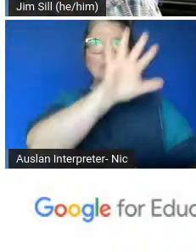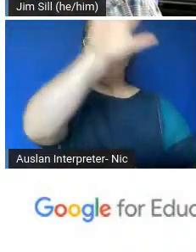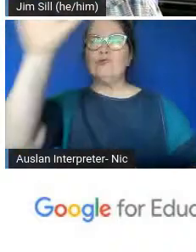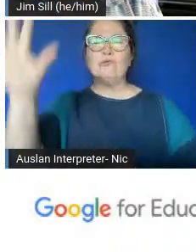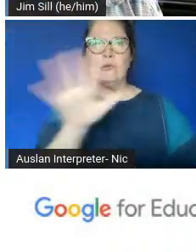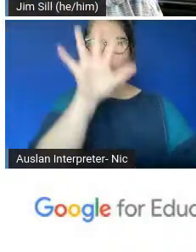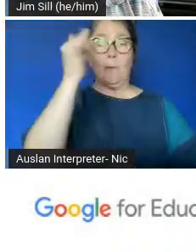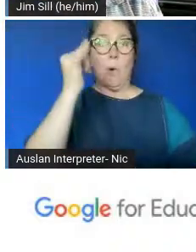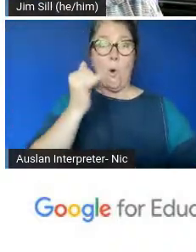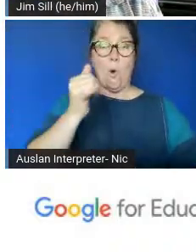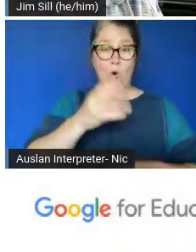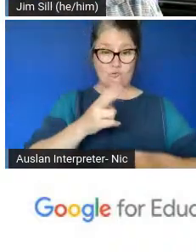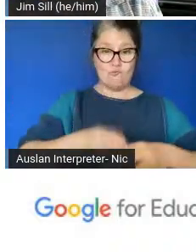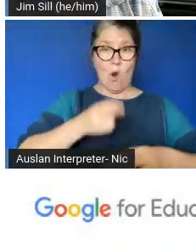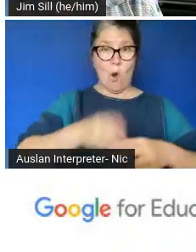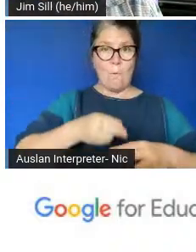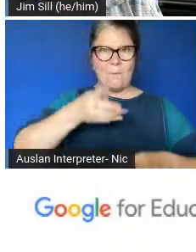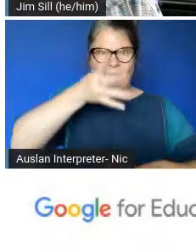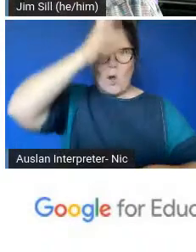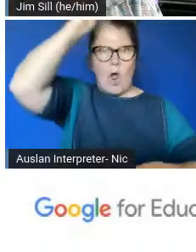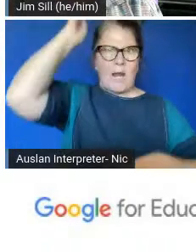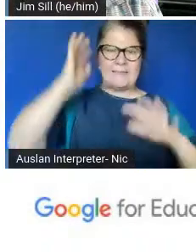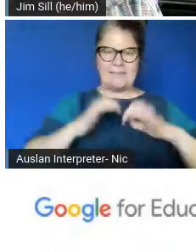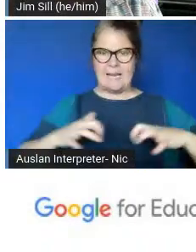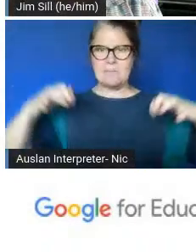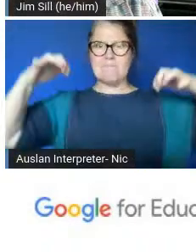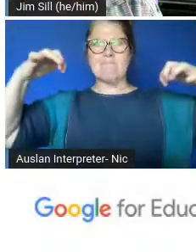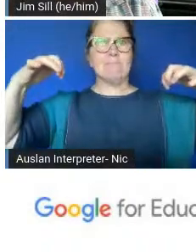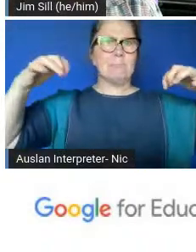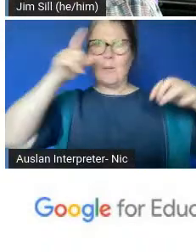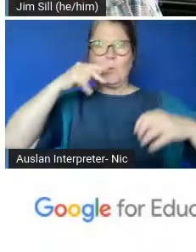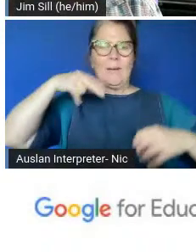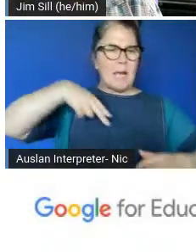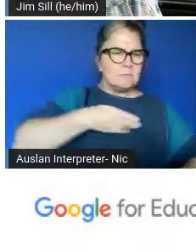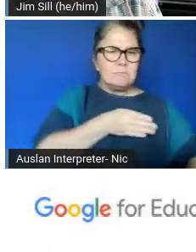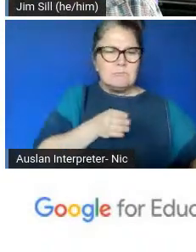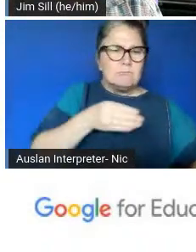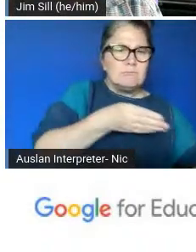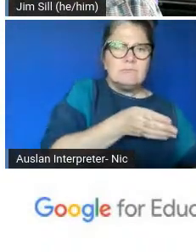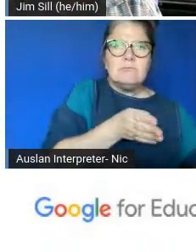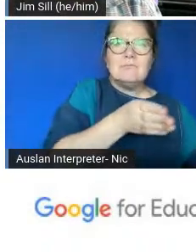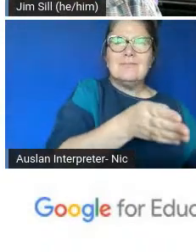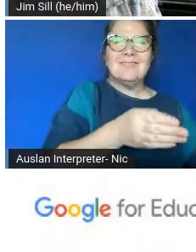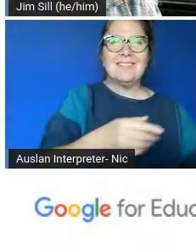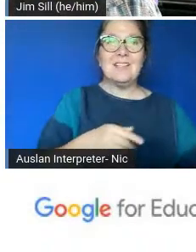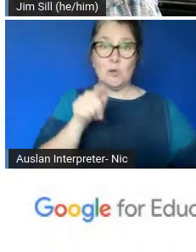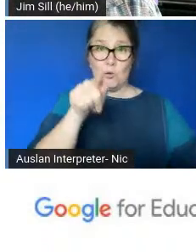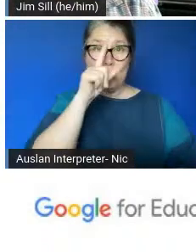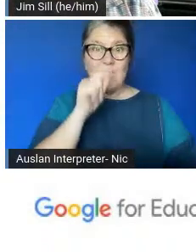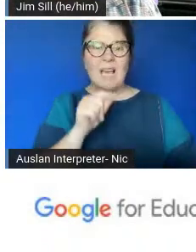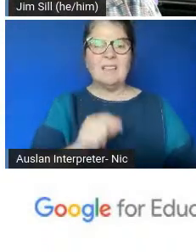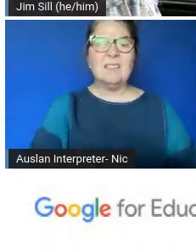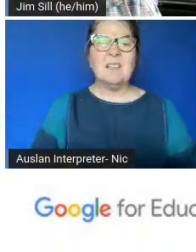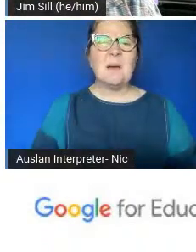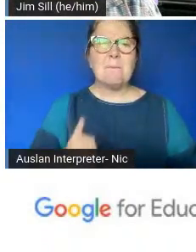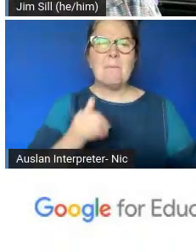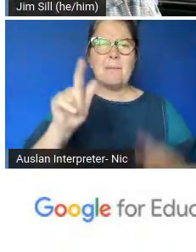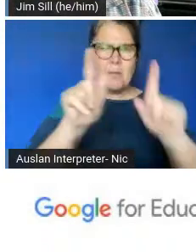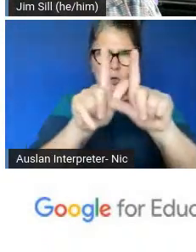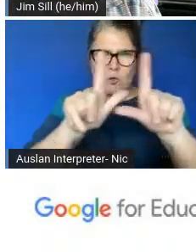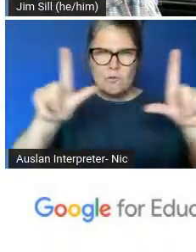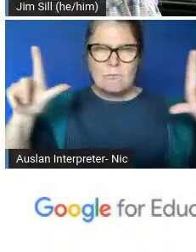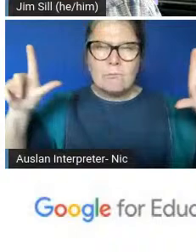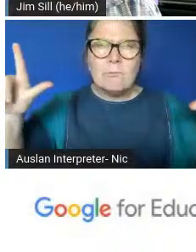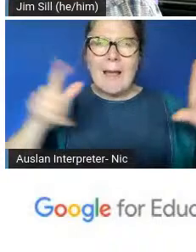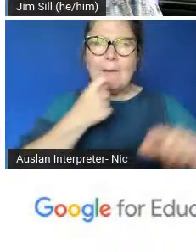Rome. And as you grab Pegman to drop him right onto that, you probably have to zoom in a little bit